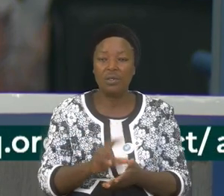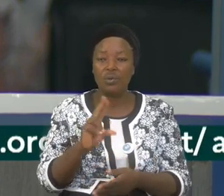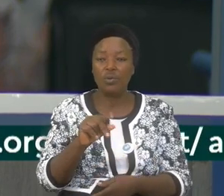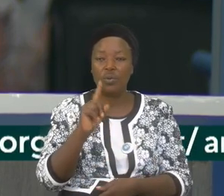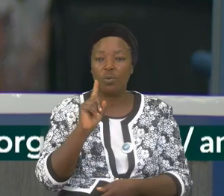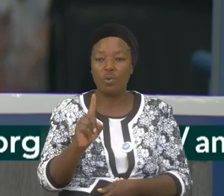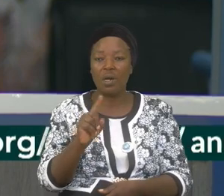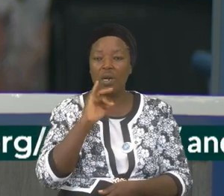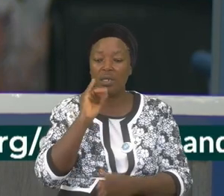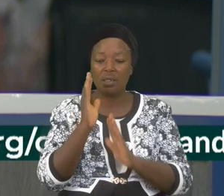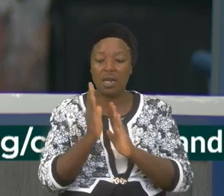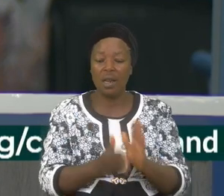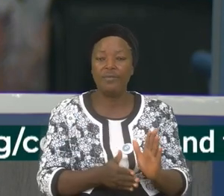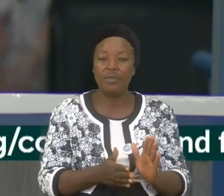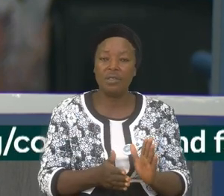unattended to.